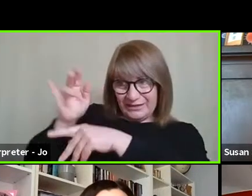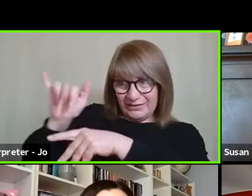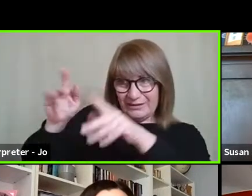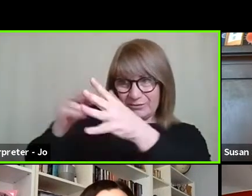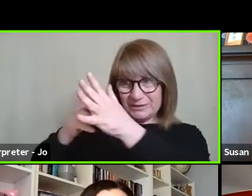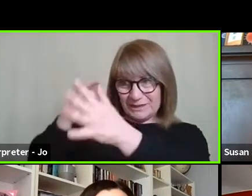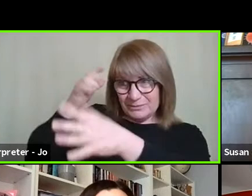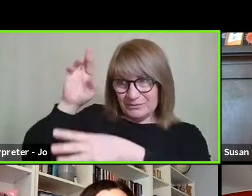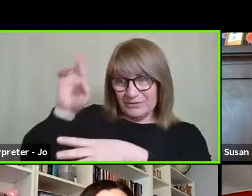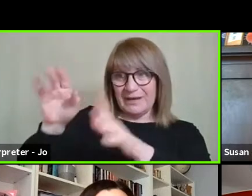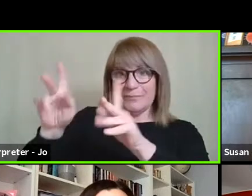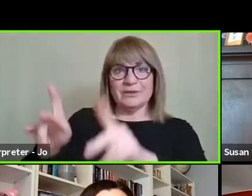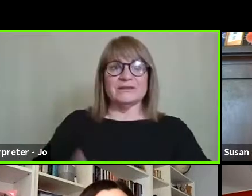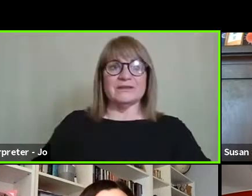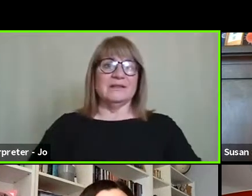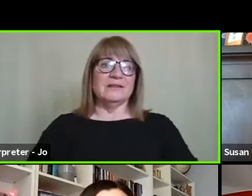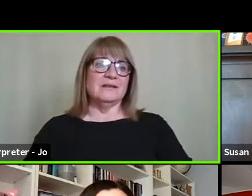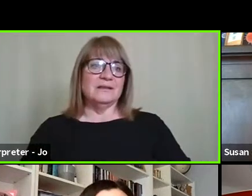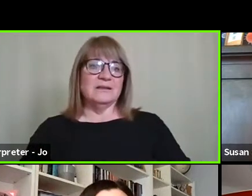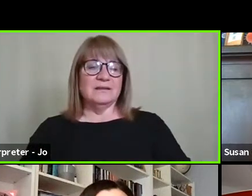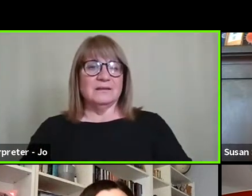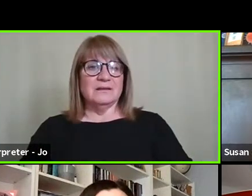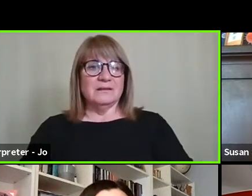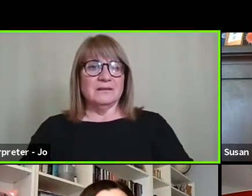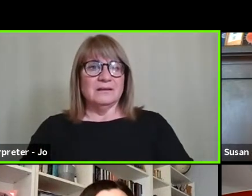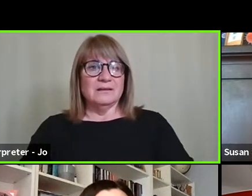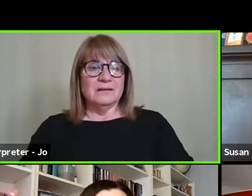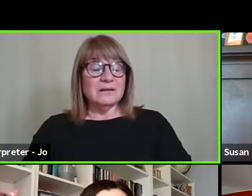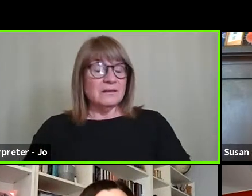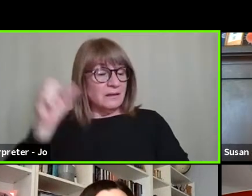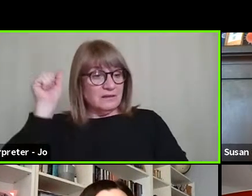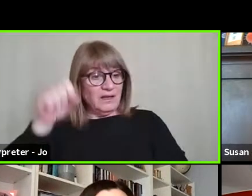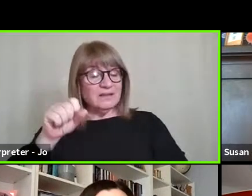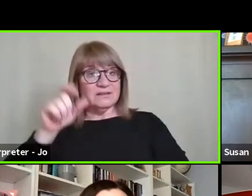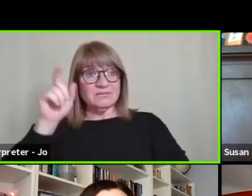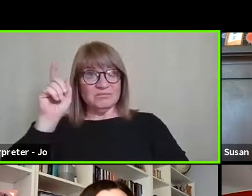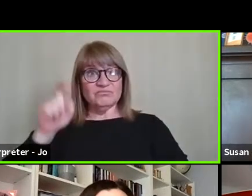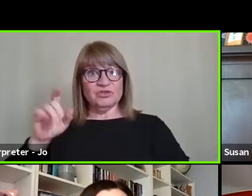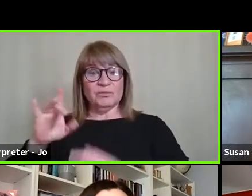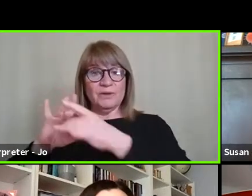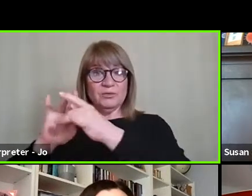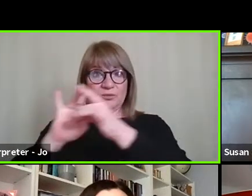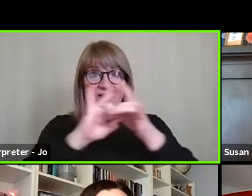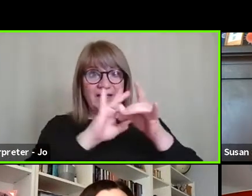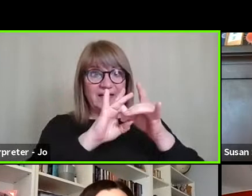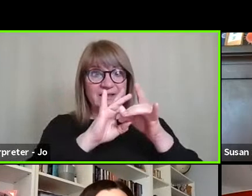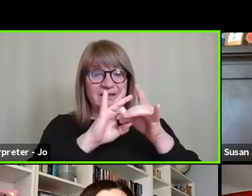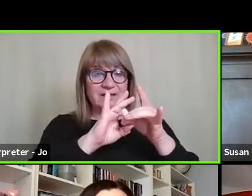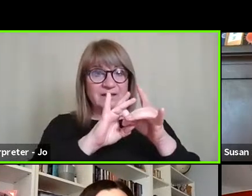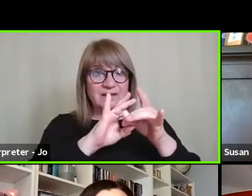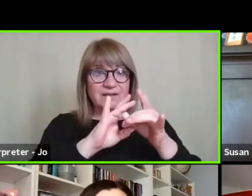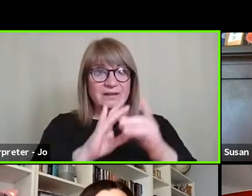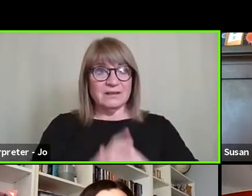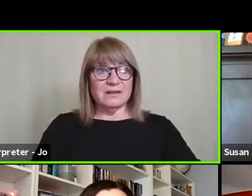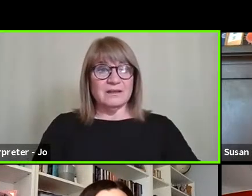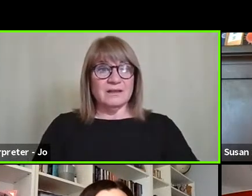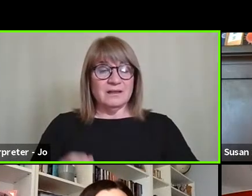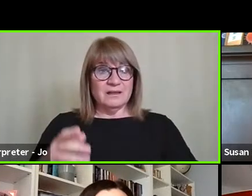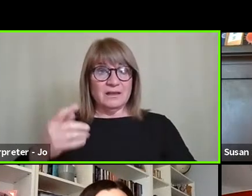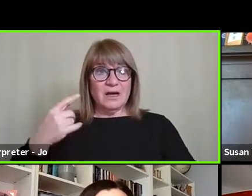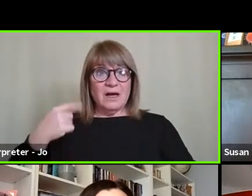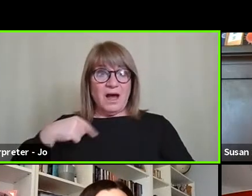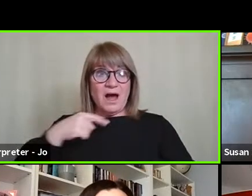um i mean in principle it certainly does in that it is our belief as an organization